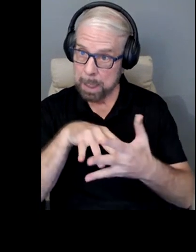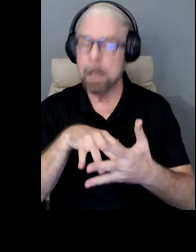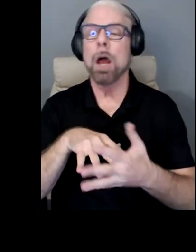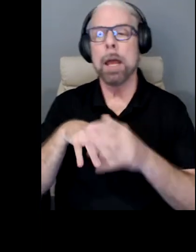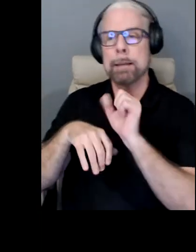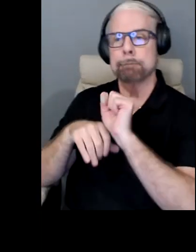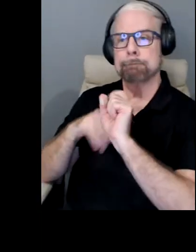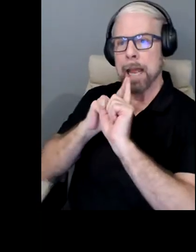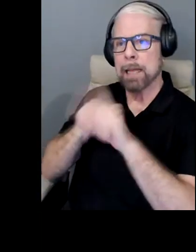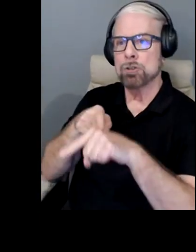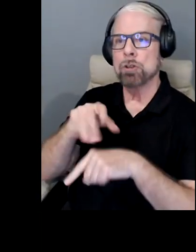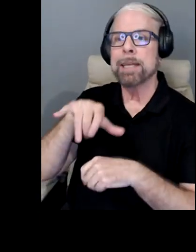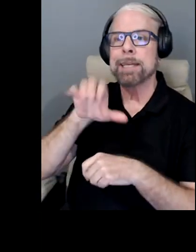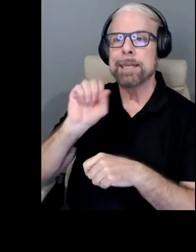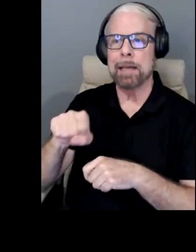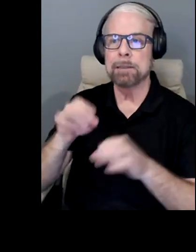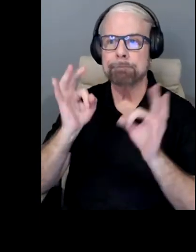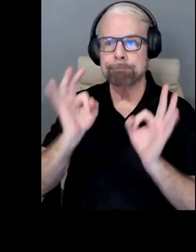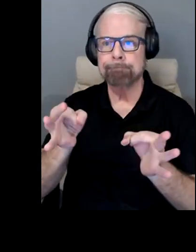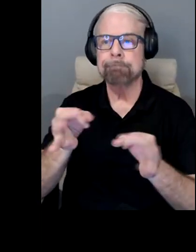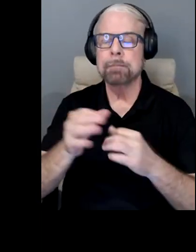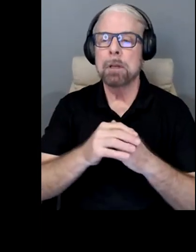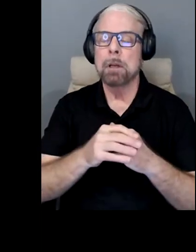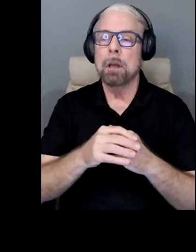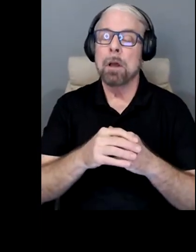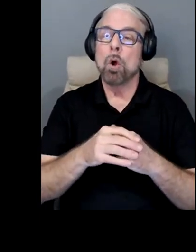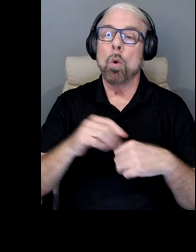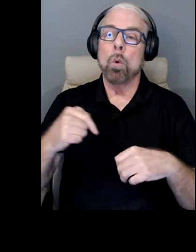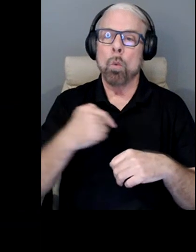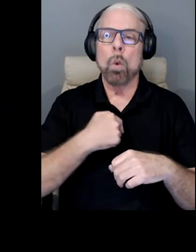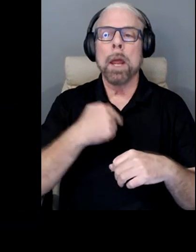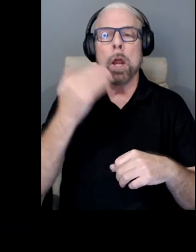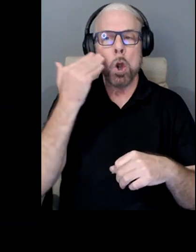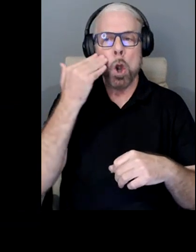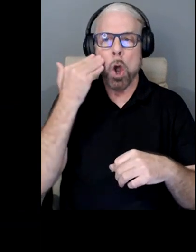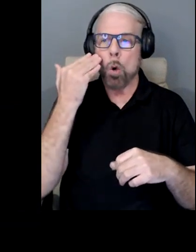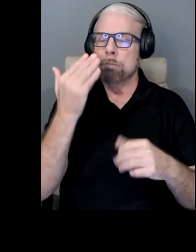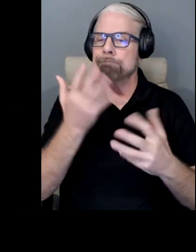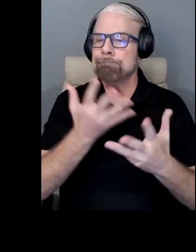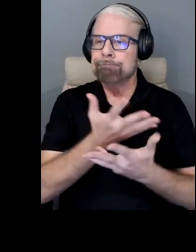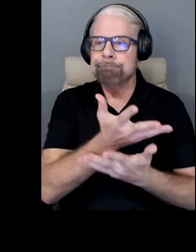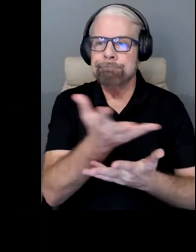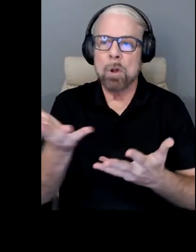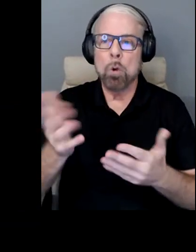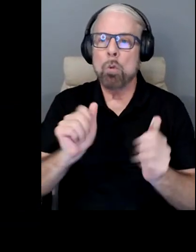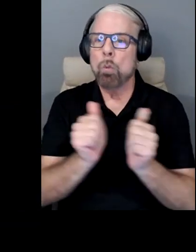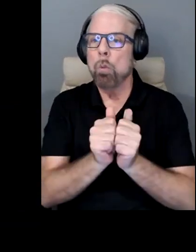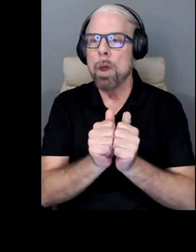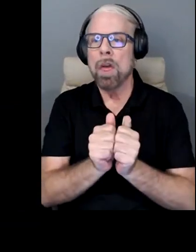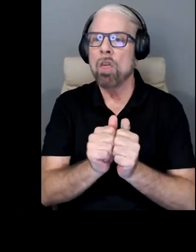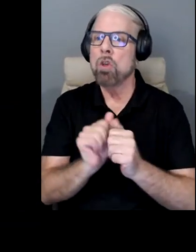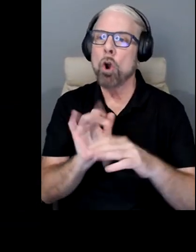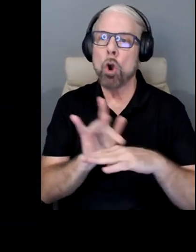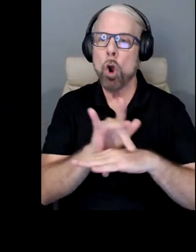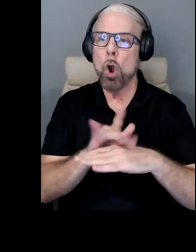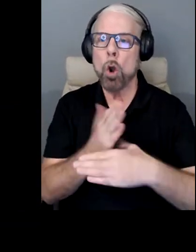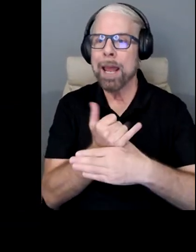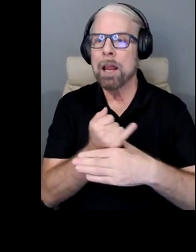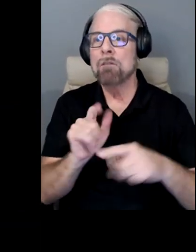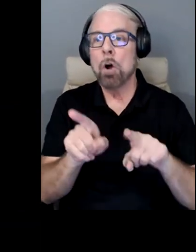Absolutely. So we recognize that across the board in early intervention, and including for FIT